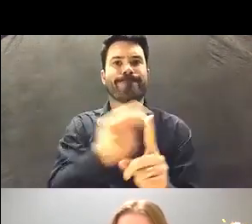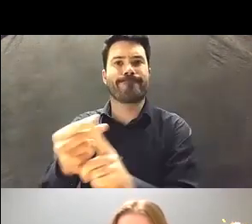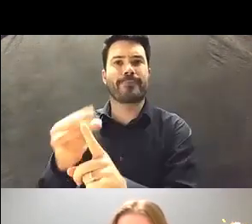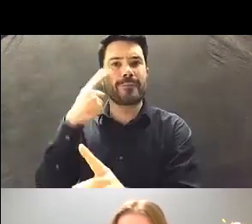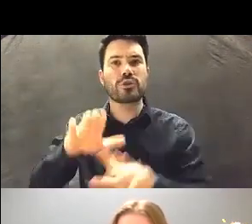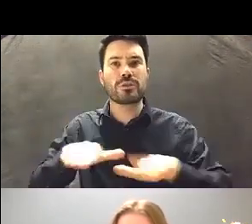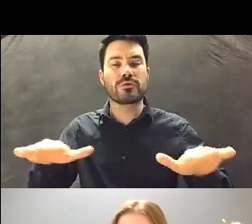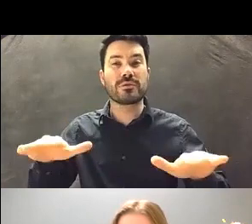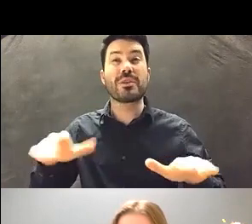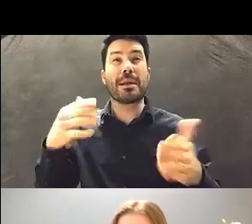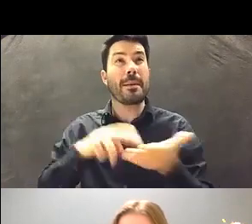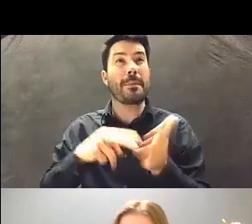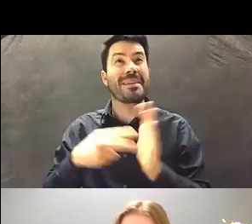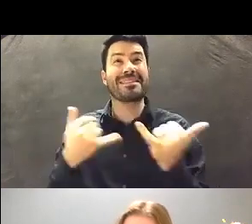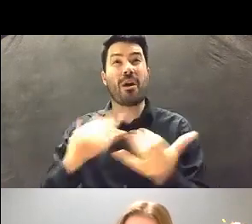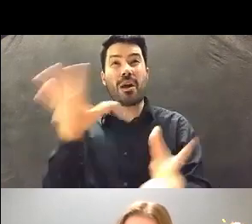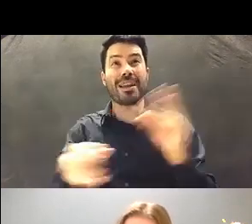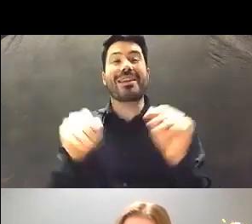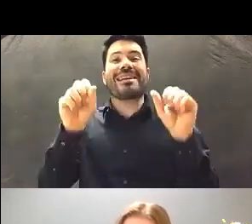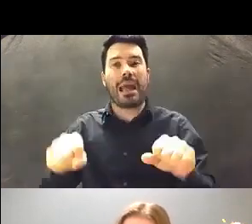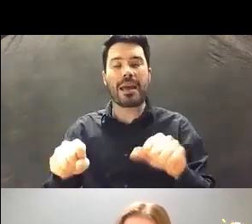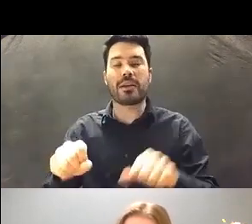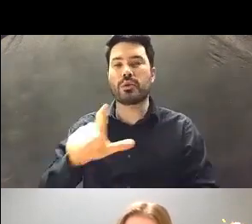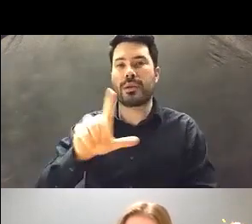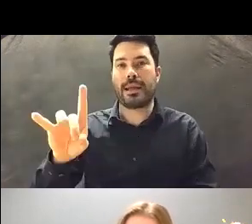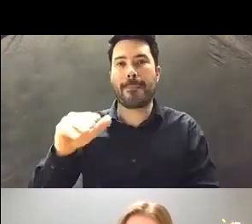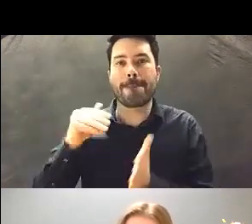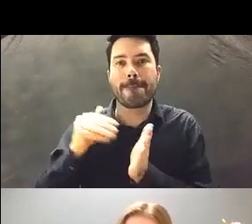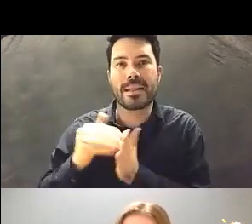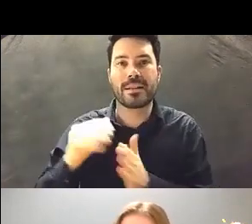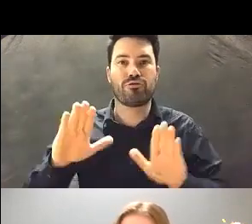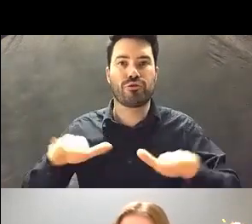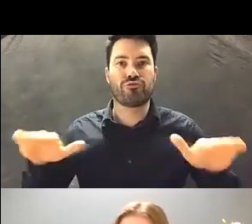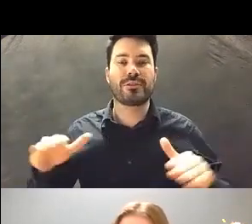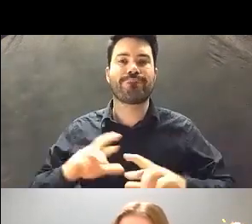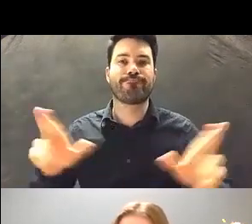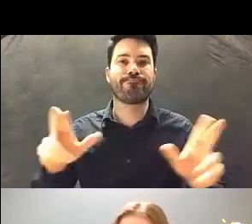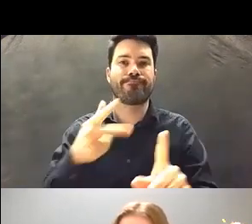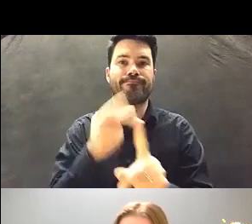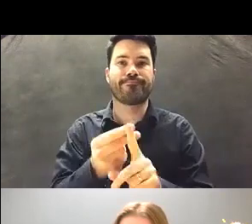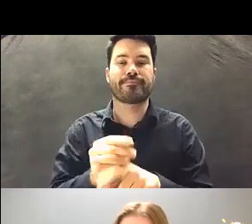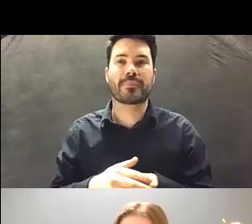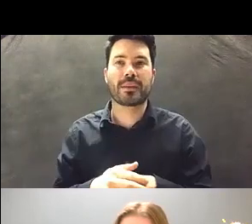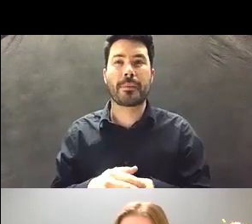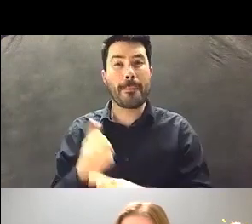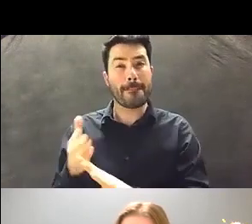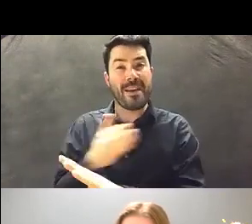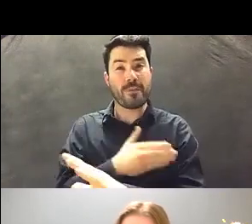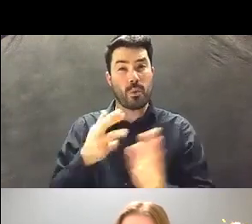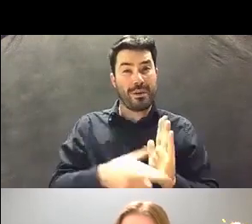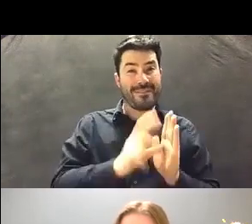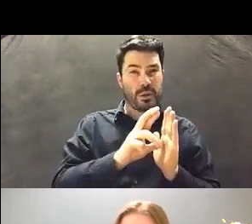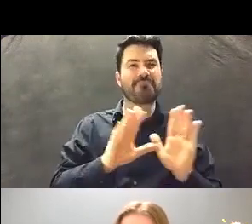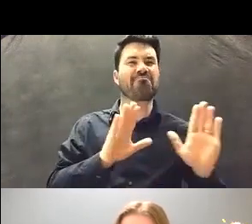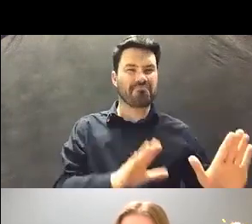million children in that age group in the United States. Before reviewing details around the vaccination recommendation, I did